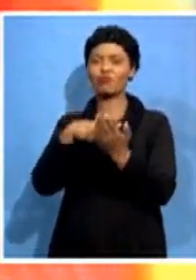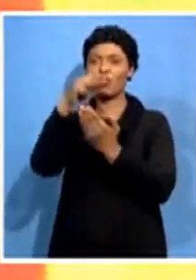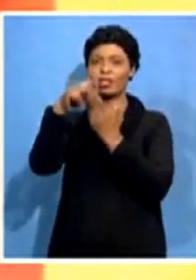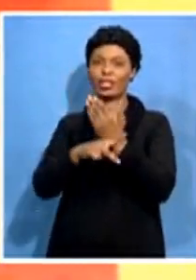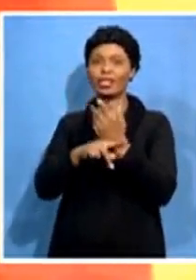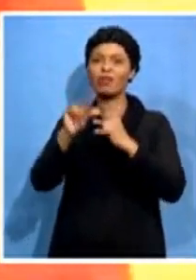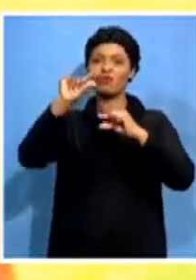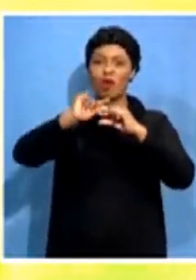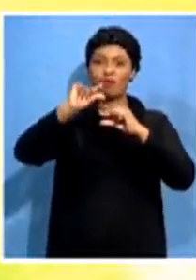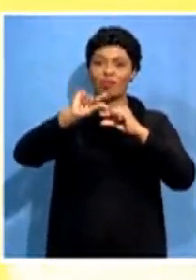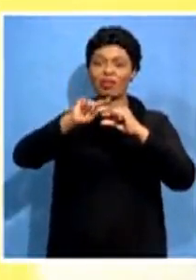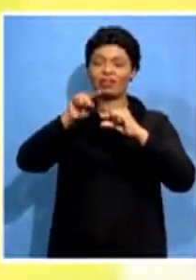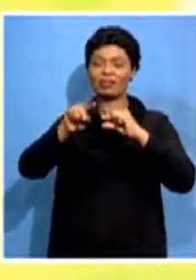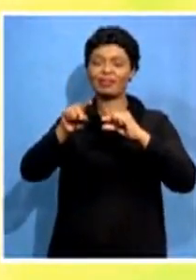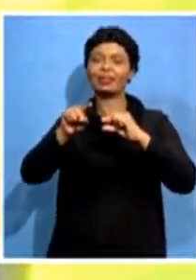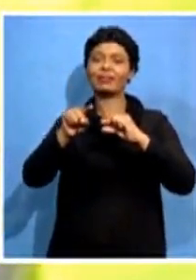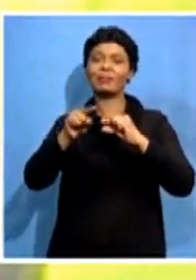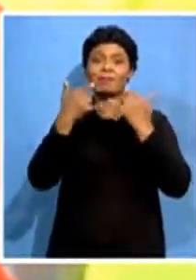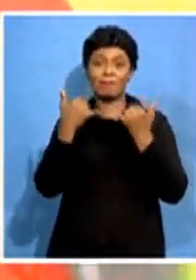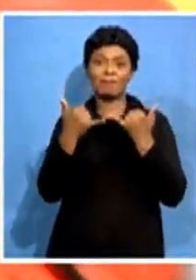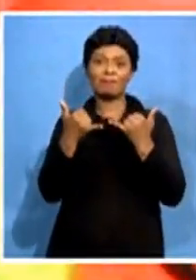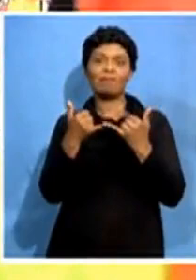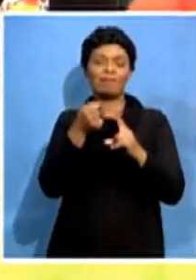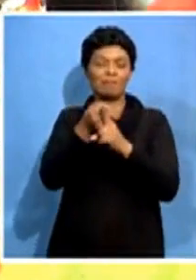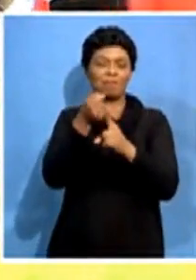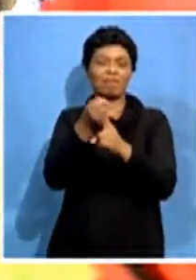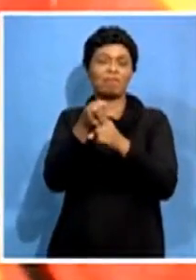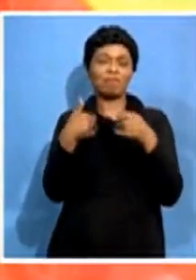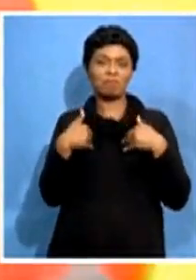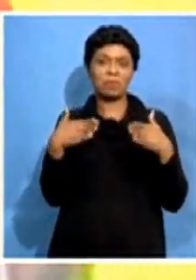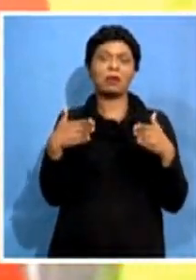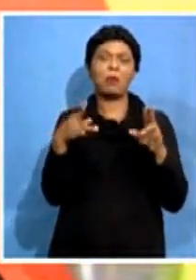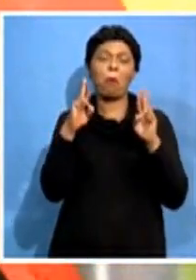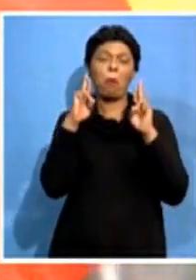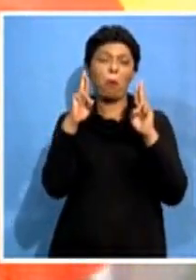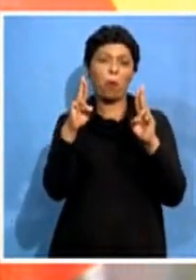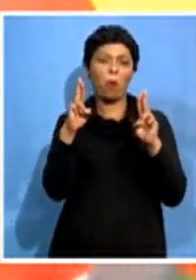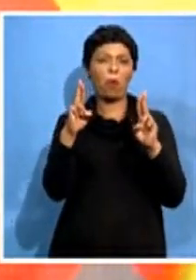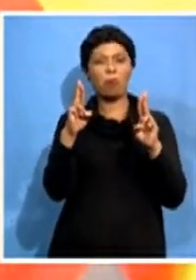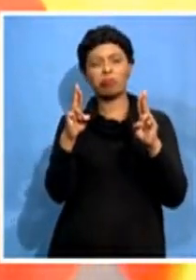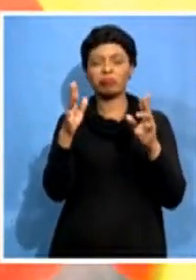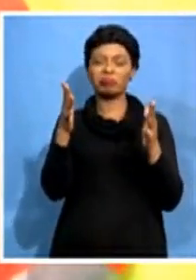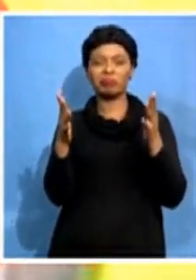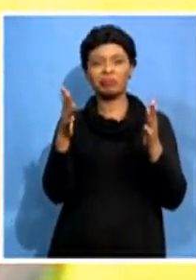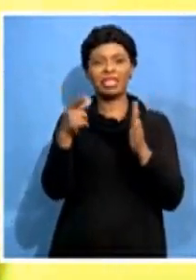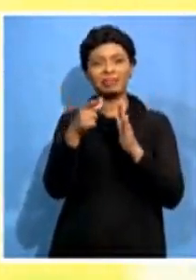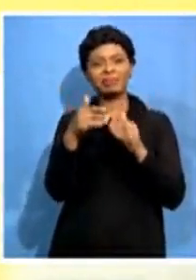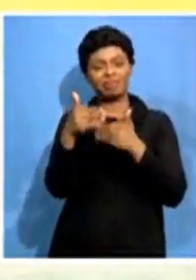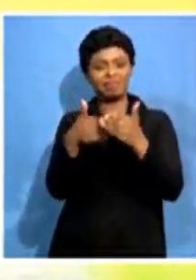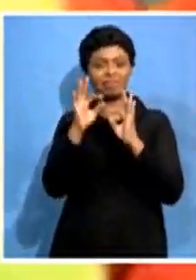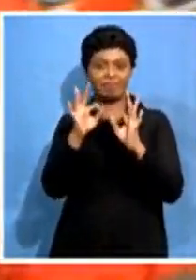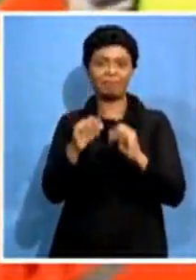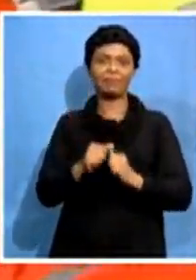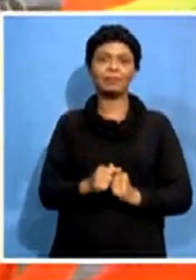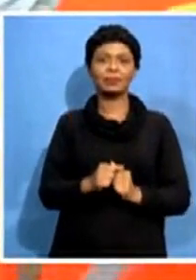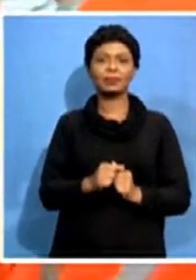is driving, hopefully Where is the CEO? at the pace we are. She said she couldn't, couldn't come. be here and so on, but so the the